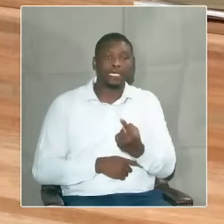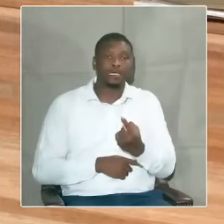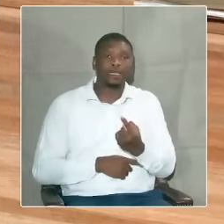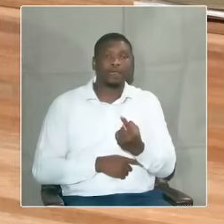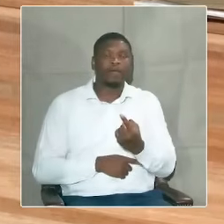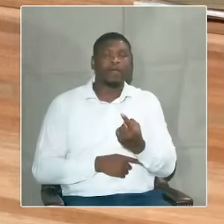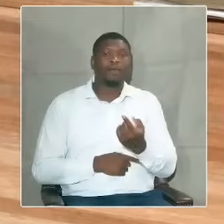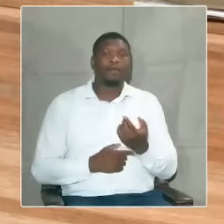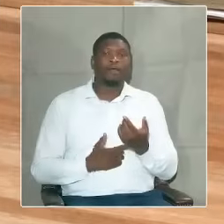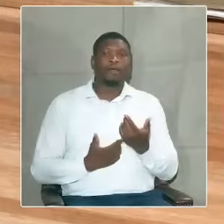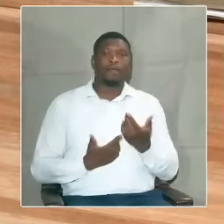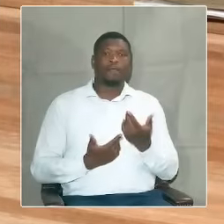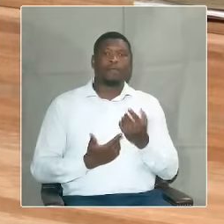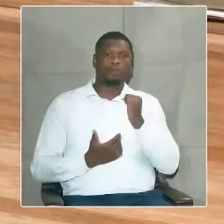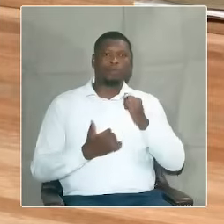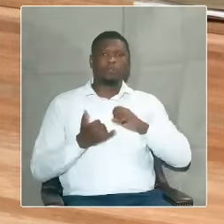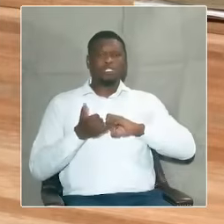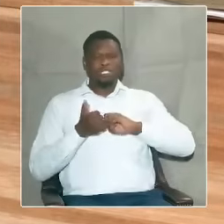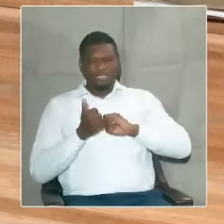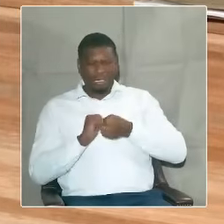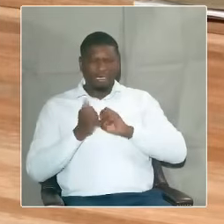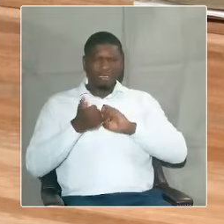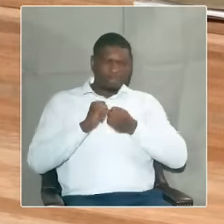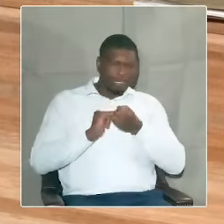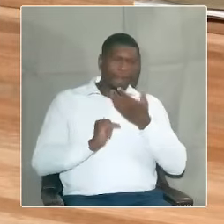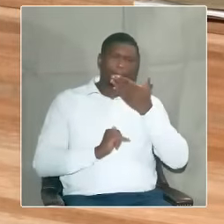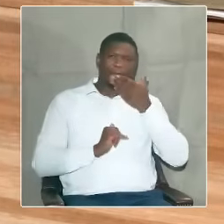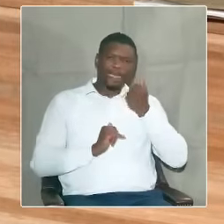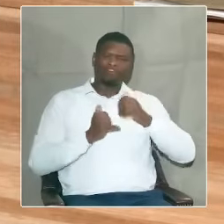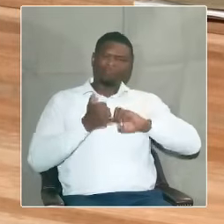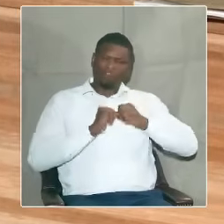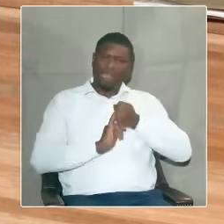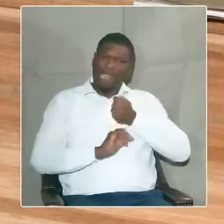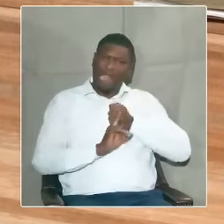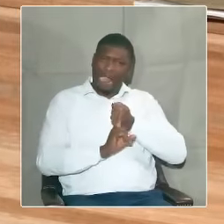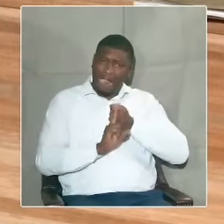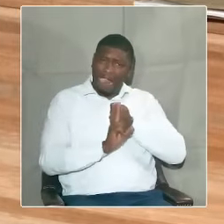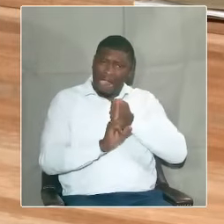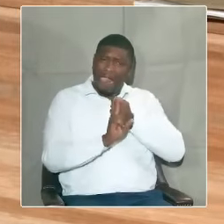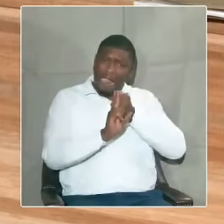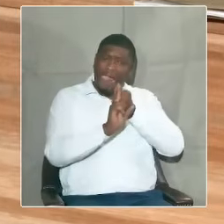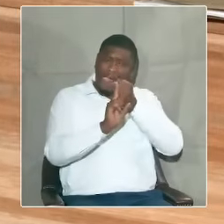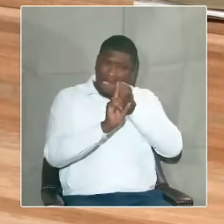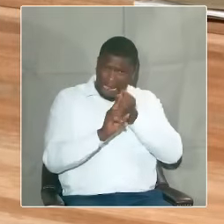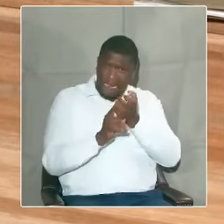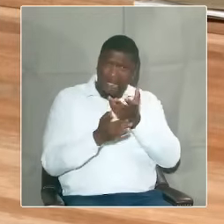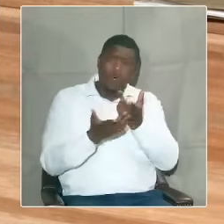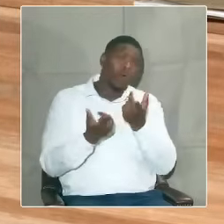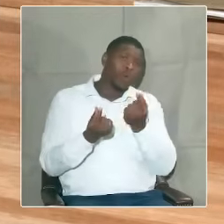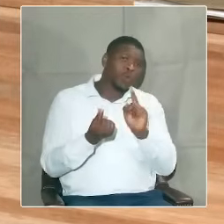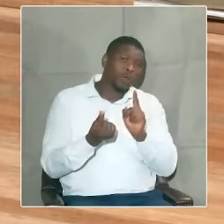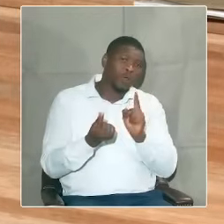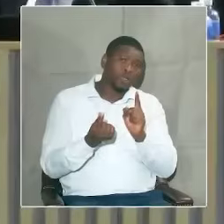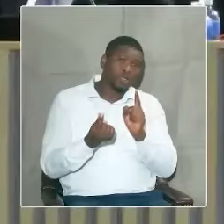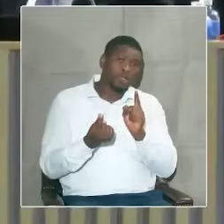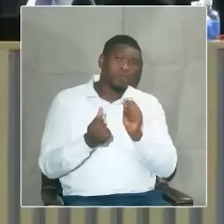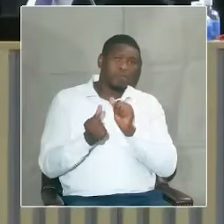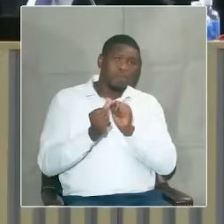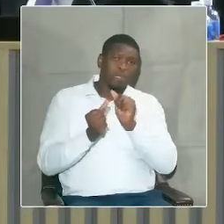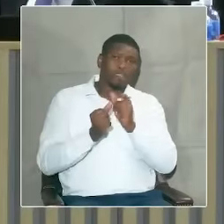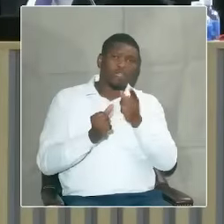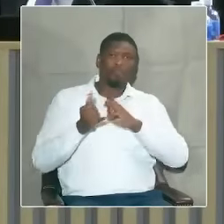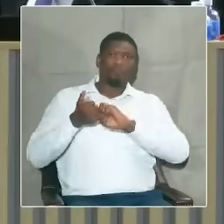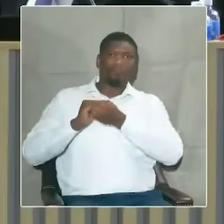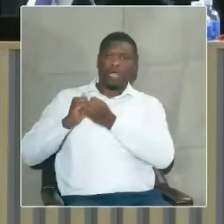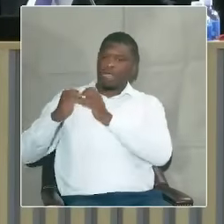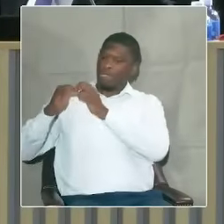the best that you thought you could do at that time was to insist on